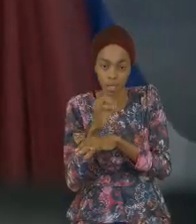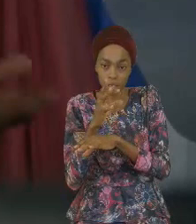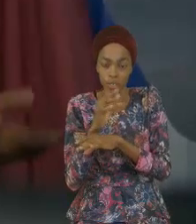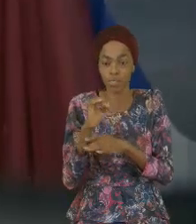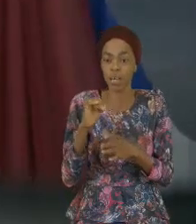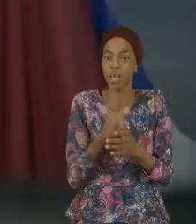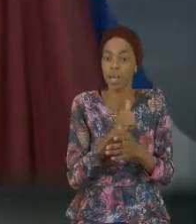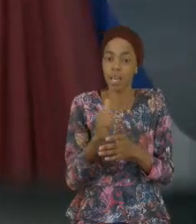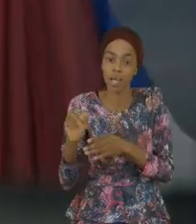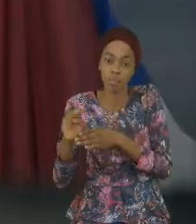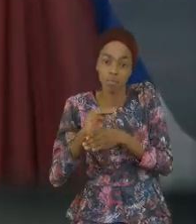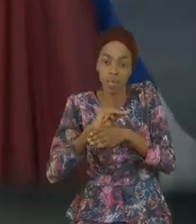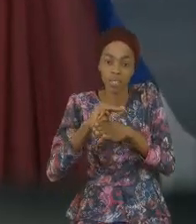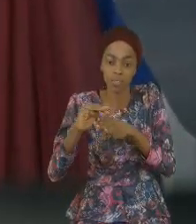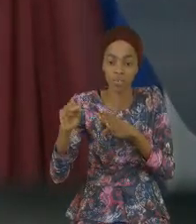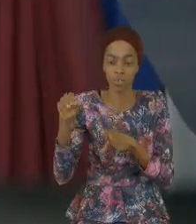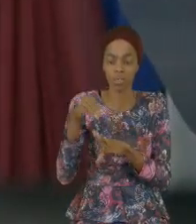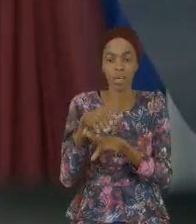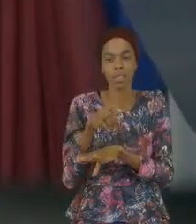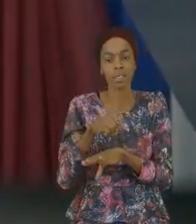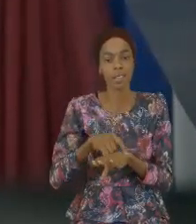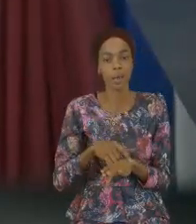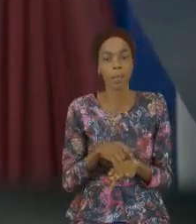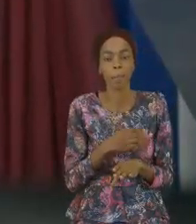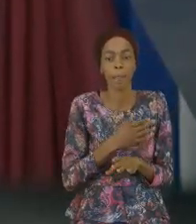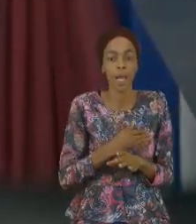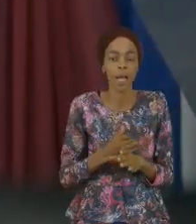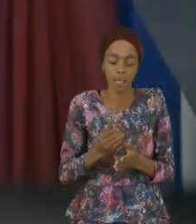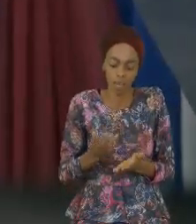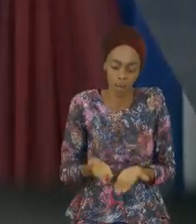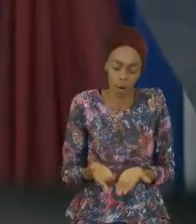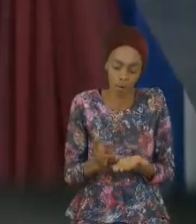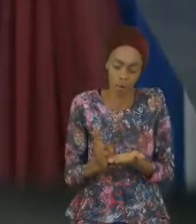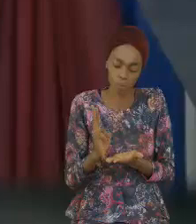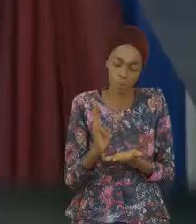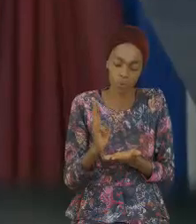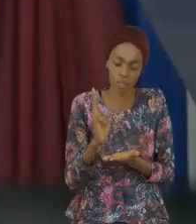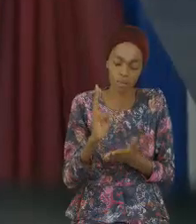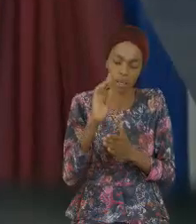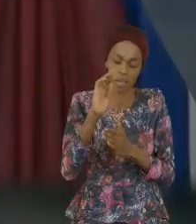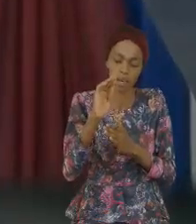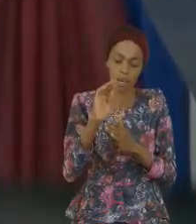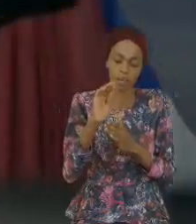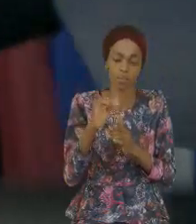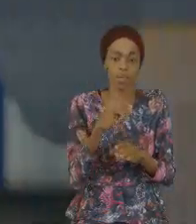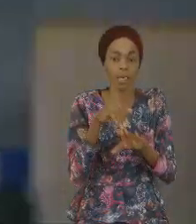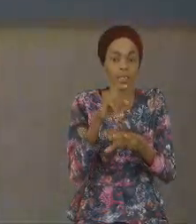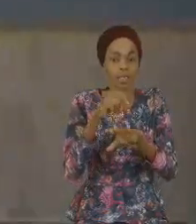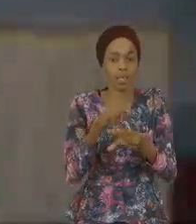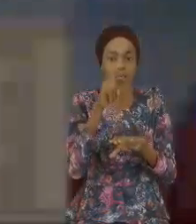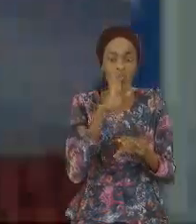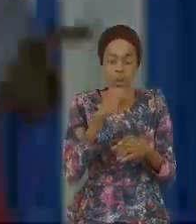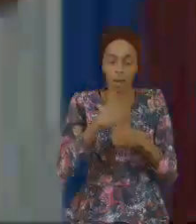a ministration at a time, an upward climb at a time. You're